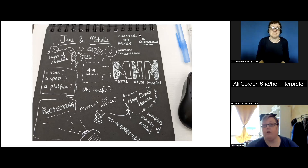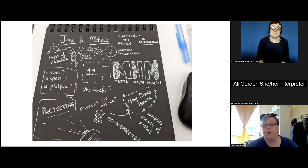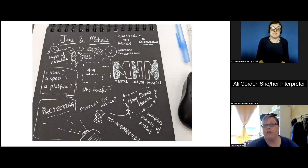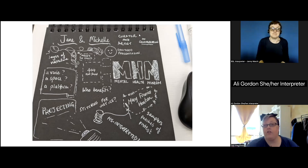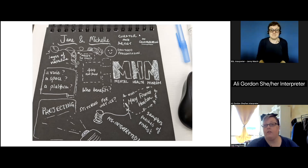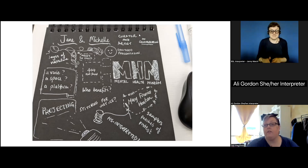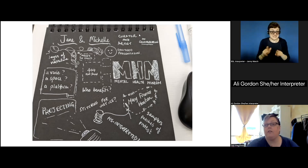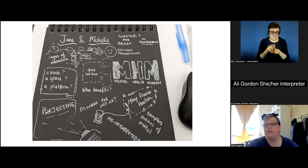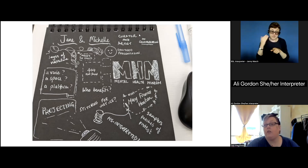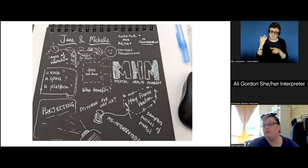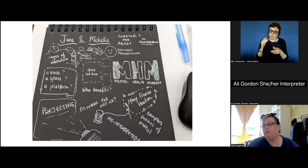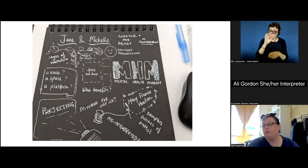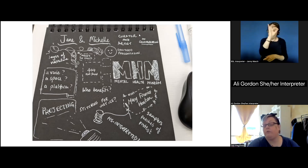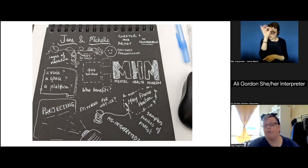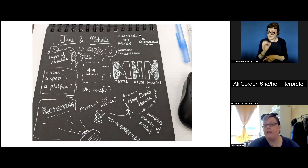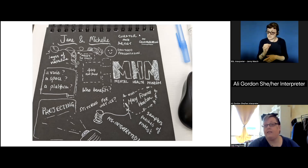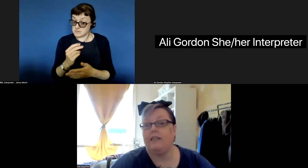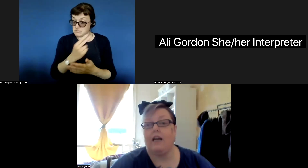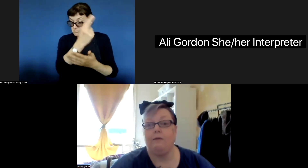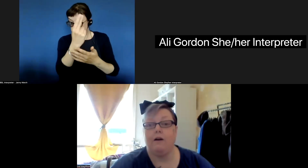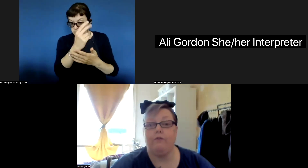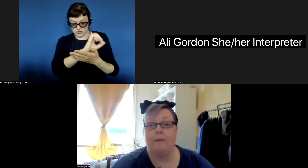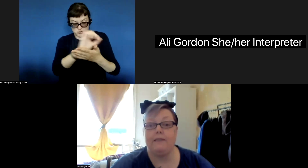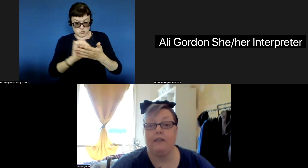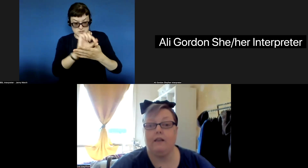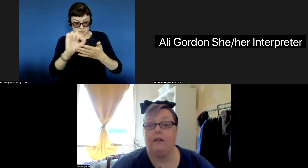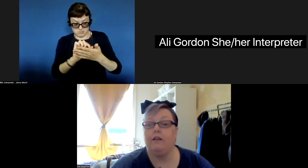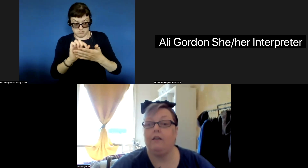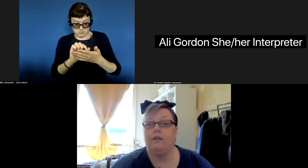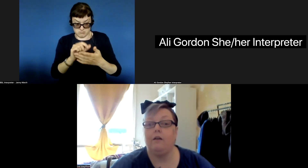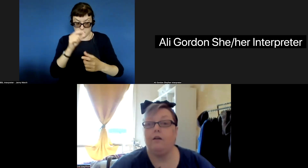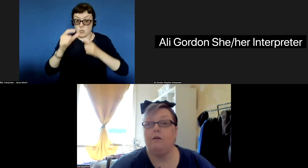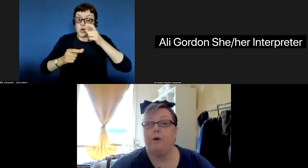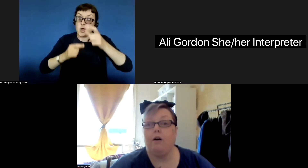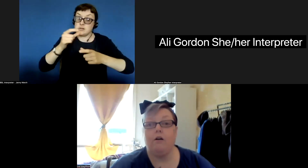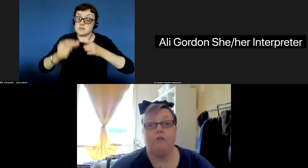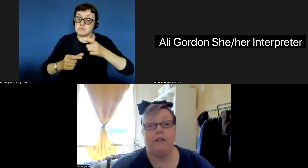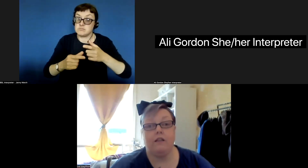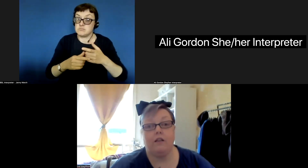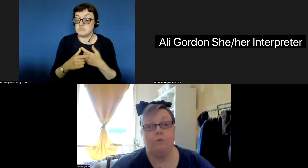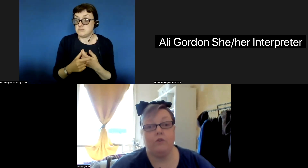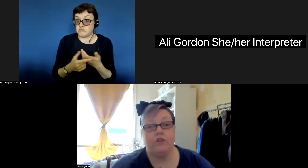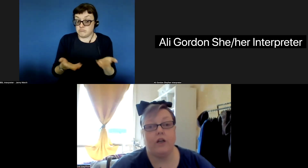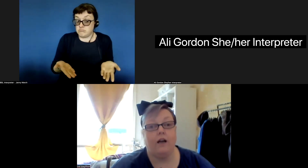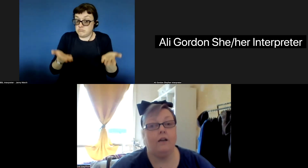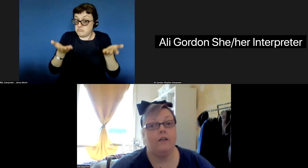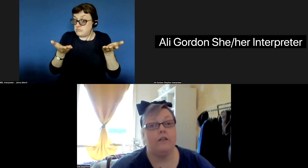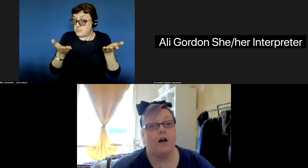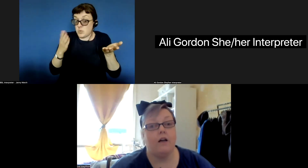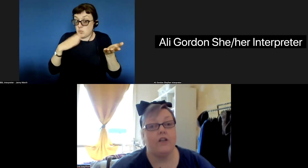before, questions, doodles, phrases that came out of that particular part, or anything that you want to